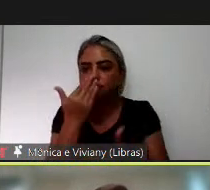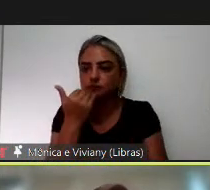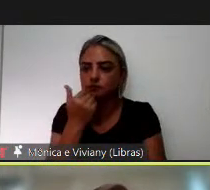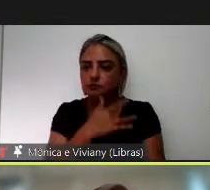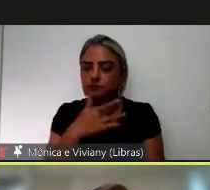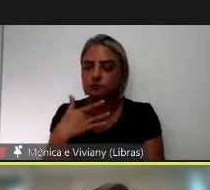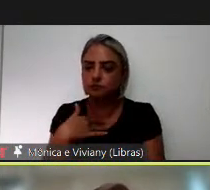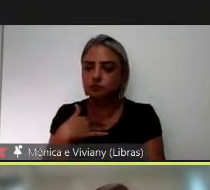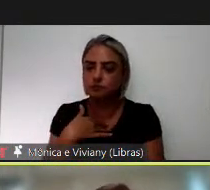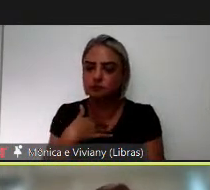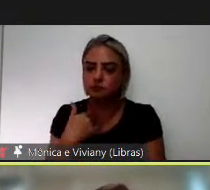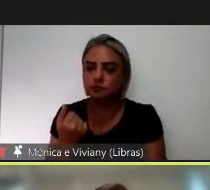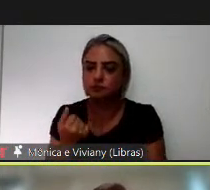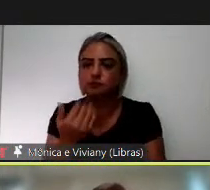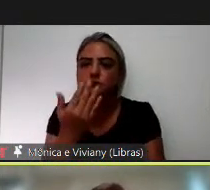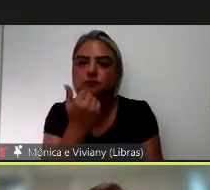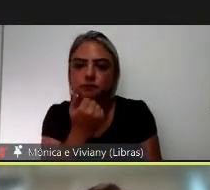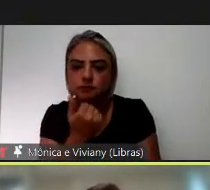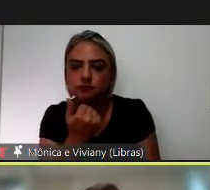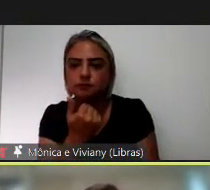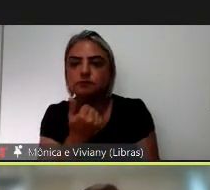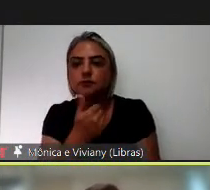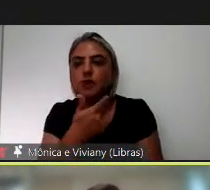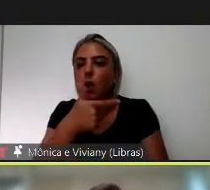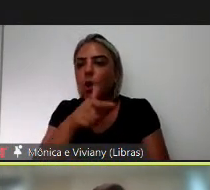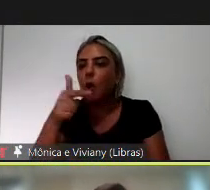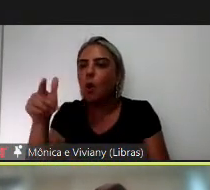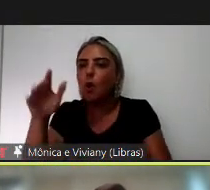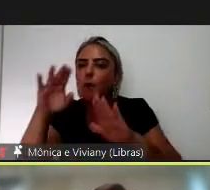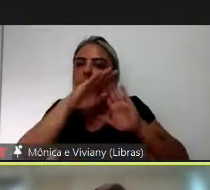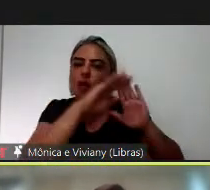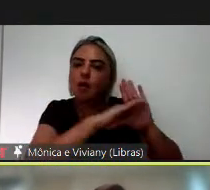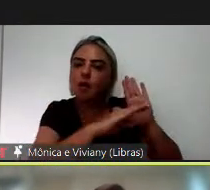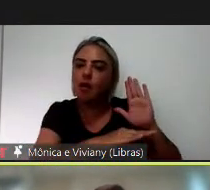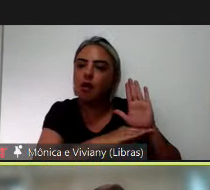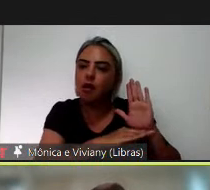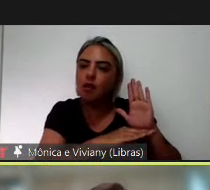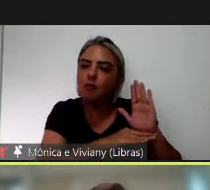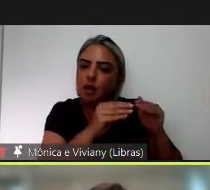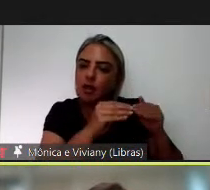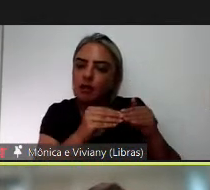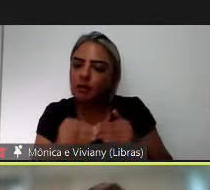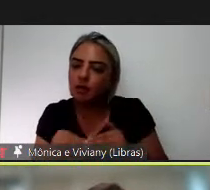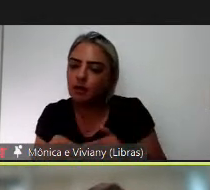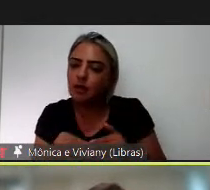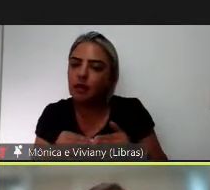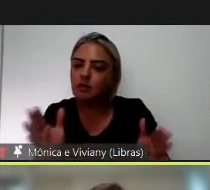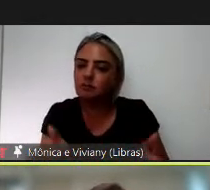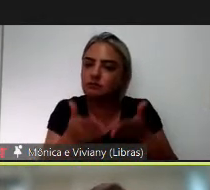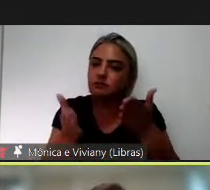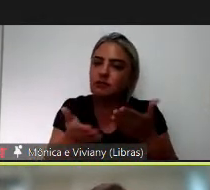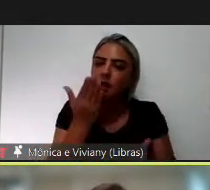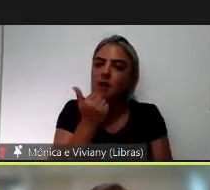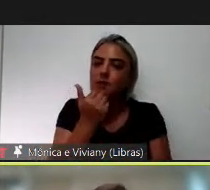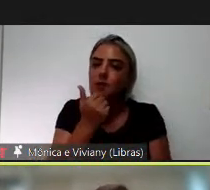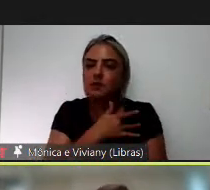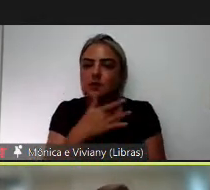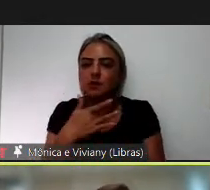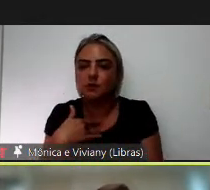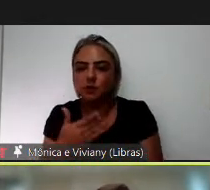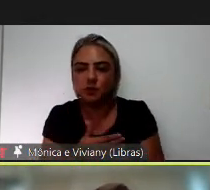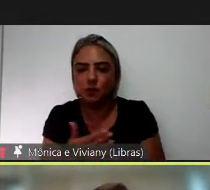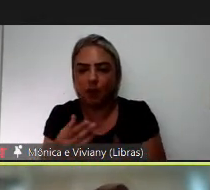to promote the health, nutrition, several programs